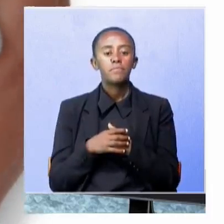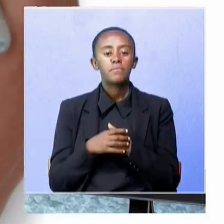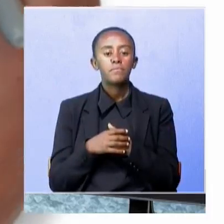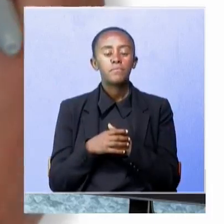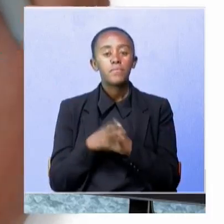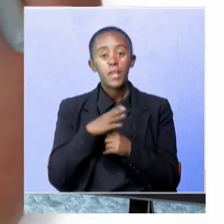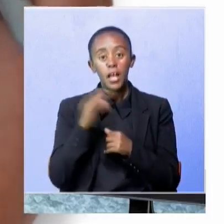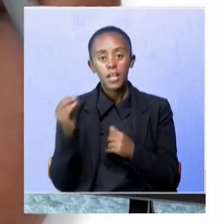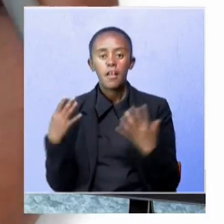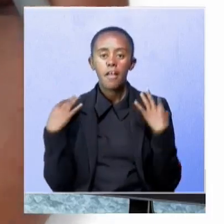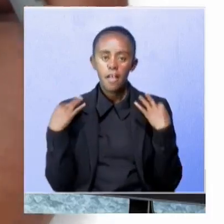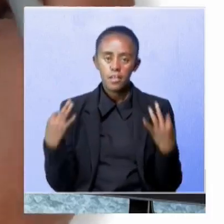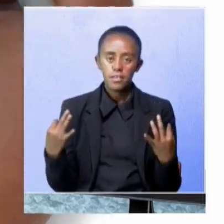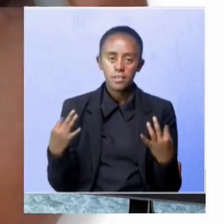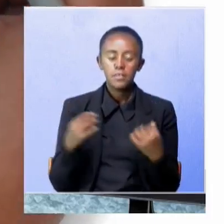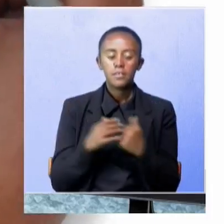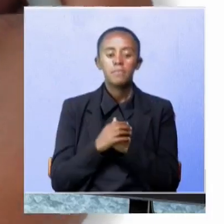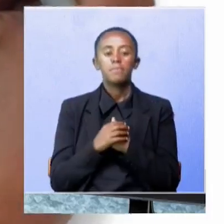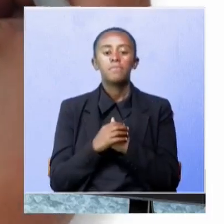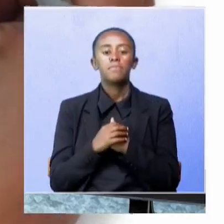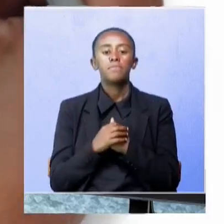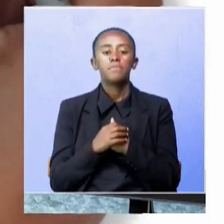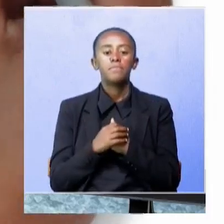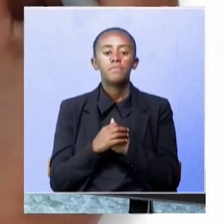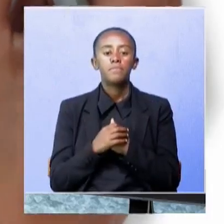and healthy.